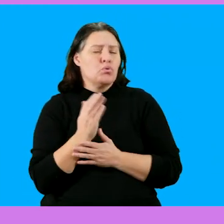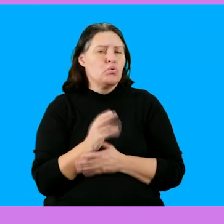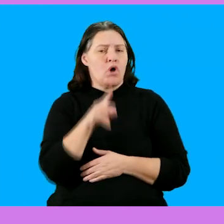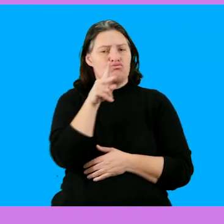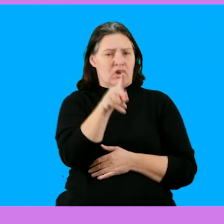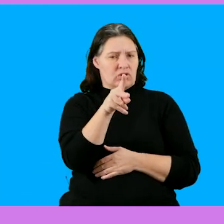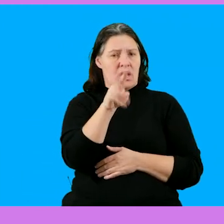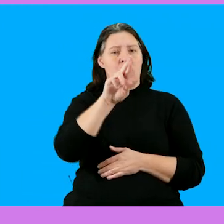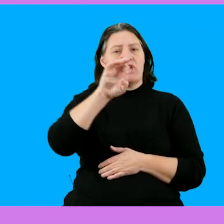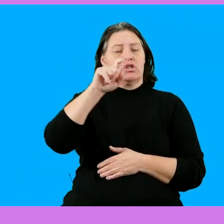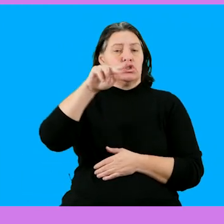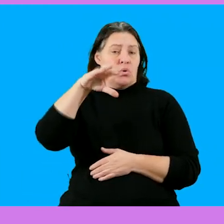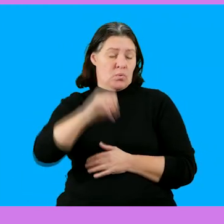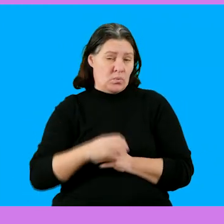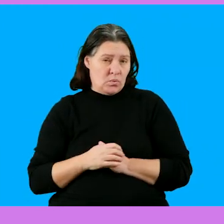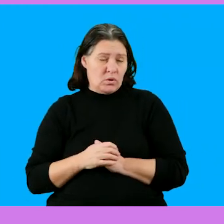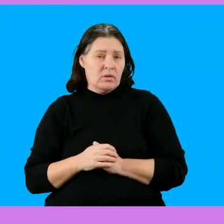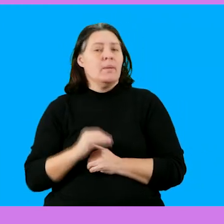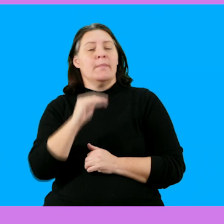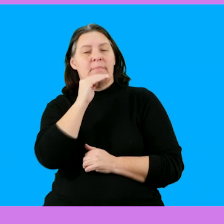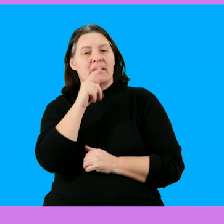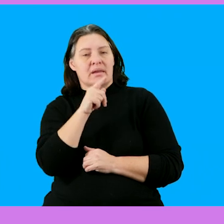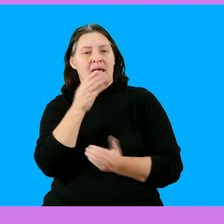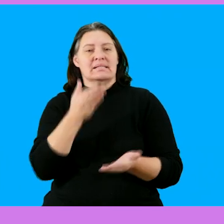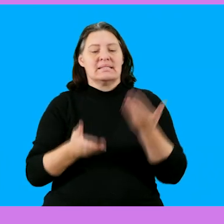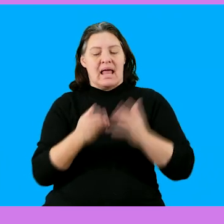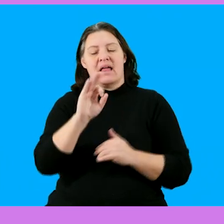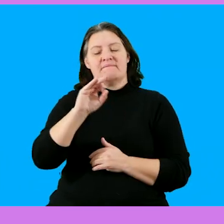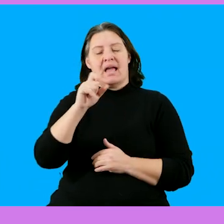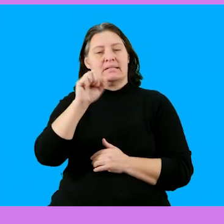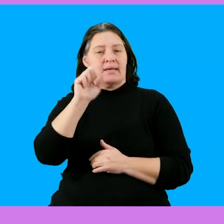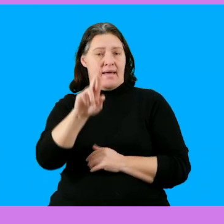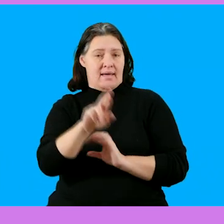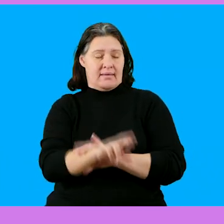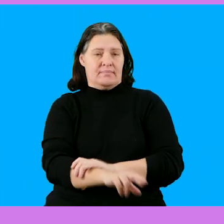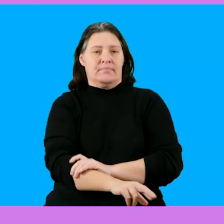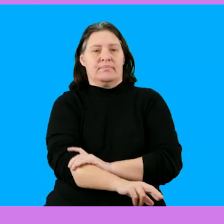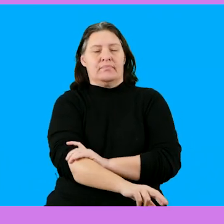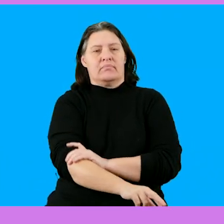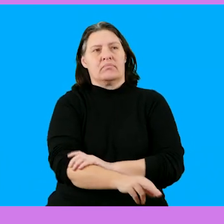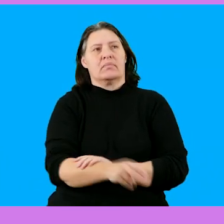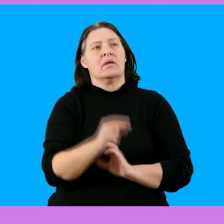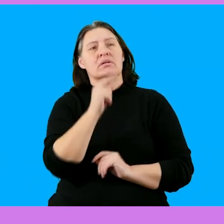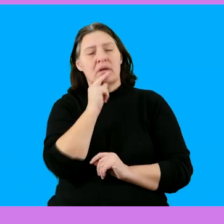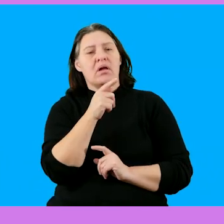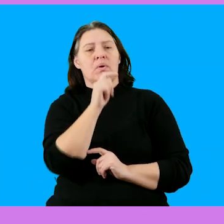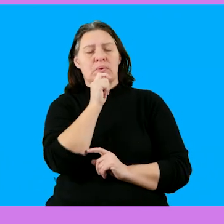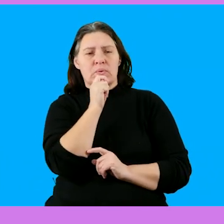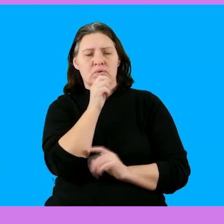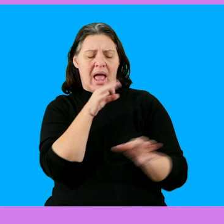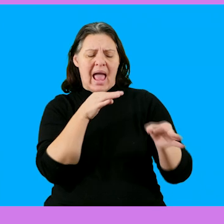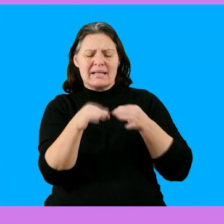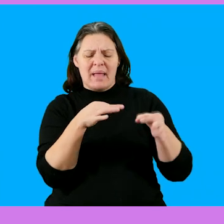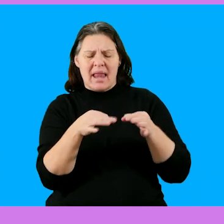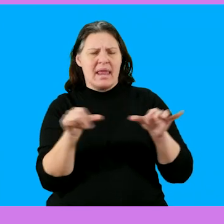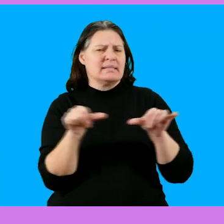certain ratio. Very key. And this is called the scale factor. Okay? Dimensions are used to